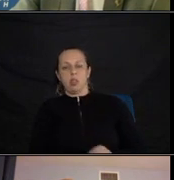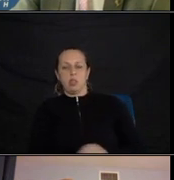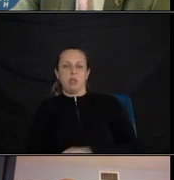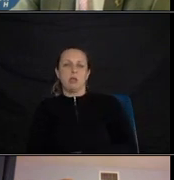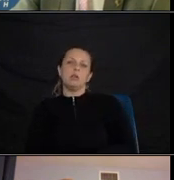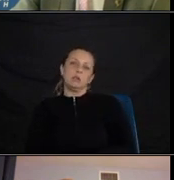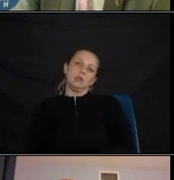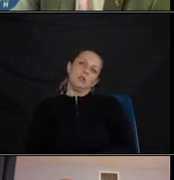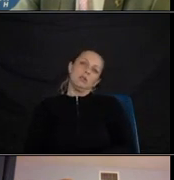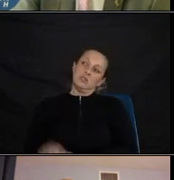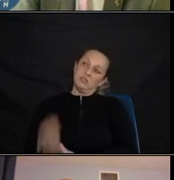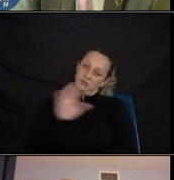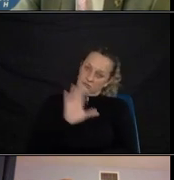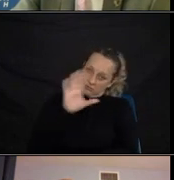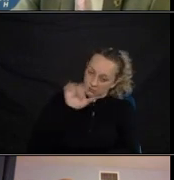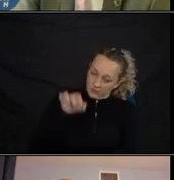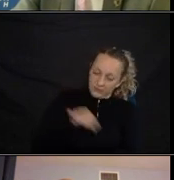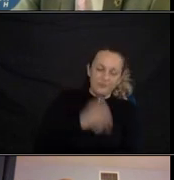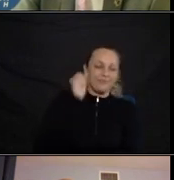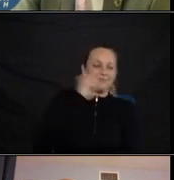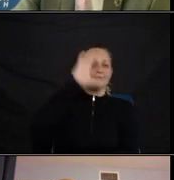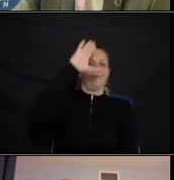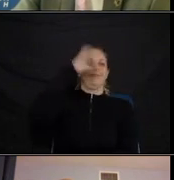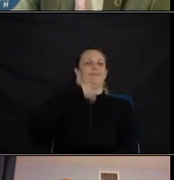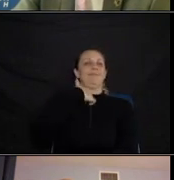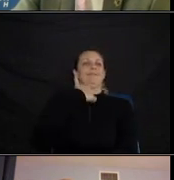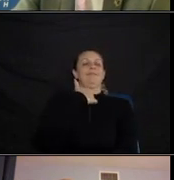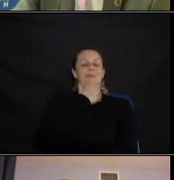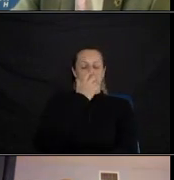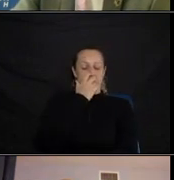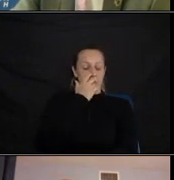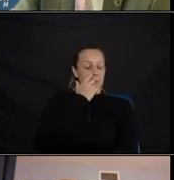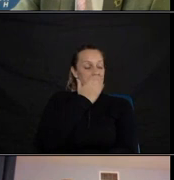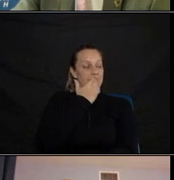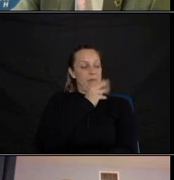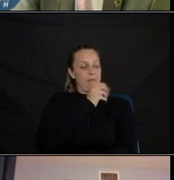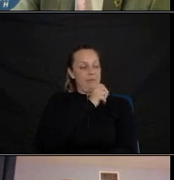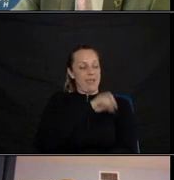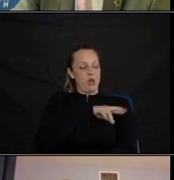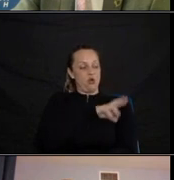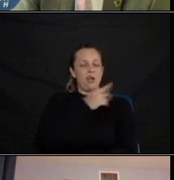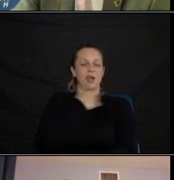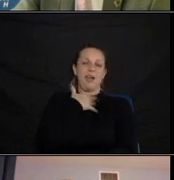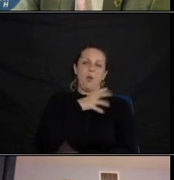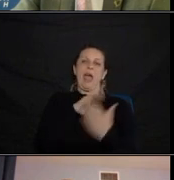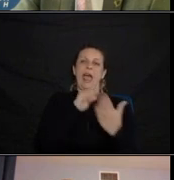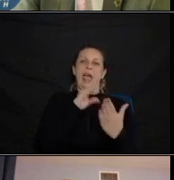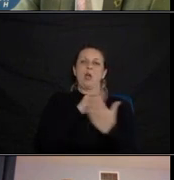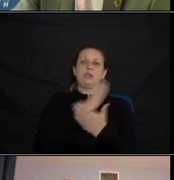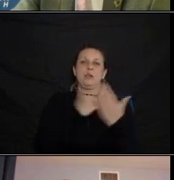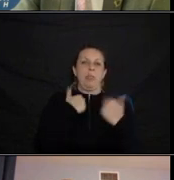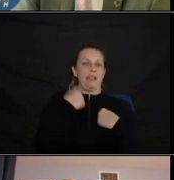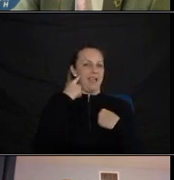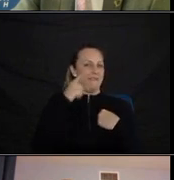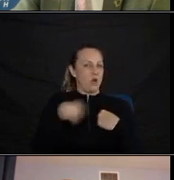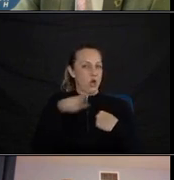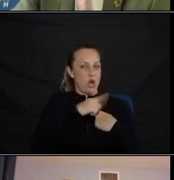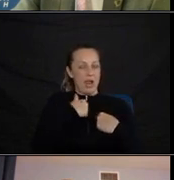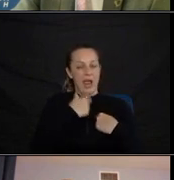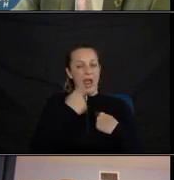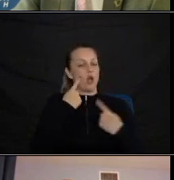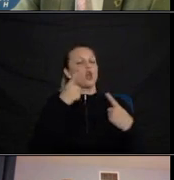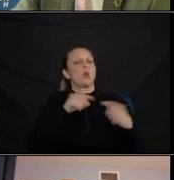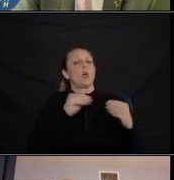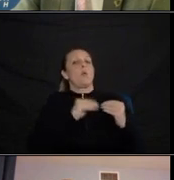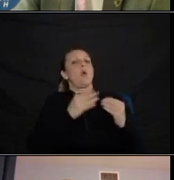right. Vice Mayor, is that your hand up? Yes. Yes, that's me. Thank you, Mayor. I want to echo some of the things I've heard. I couldn't agree more